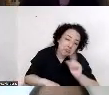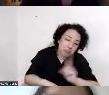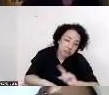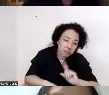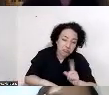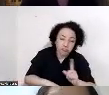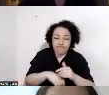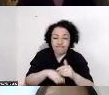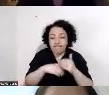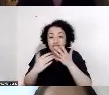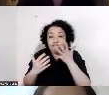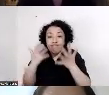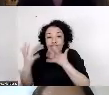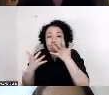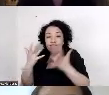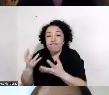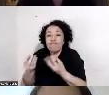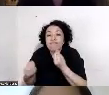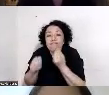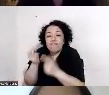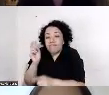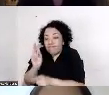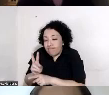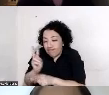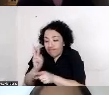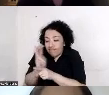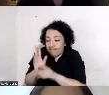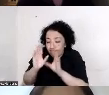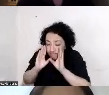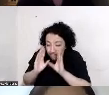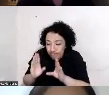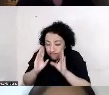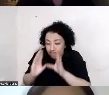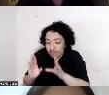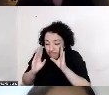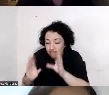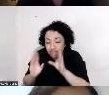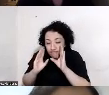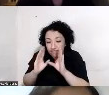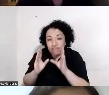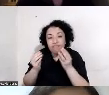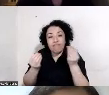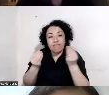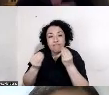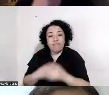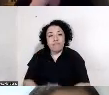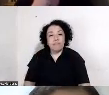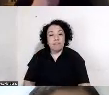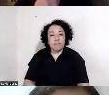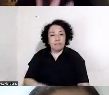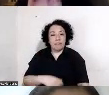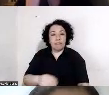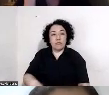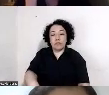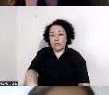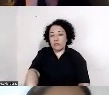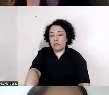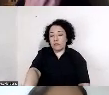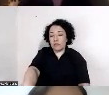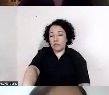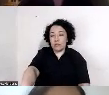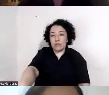realmente funciona com esses alunos com dupla excepcionalidade e autismo. Now, I would just indicate these are some of